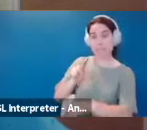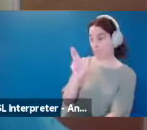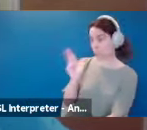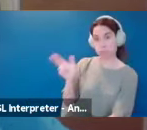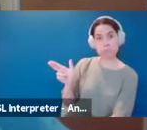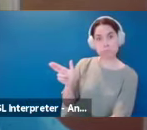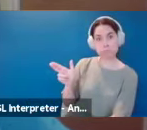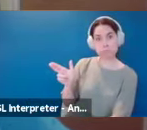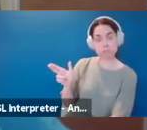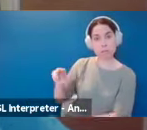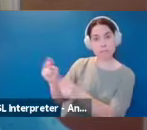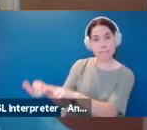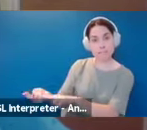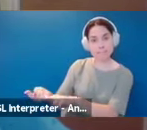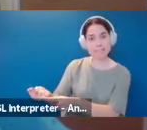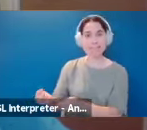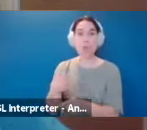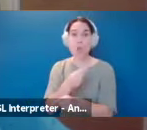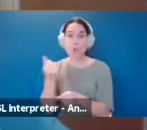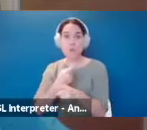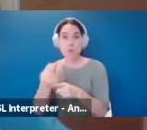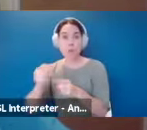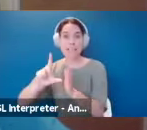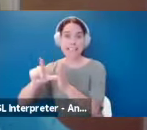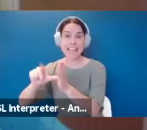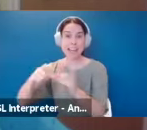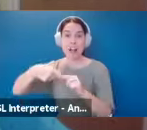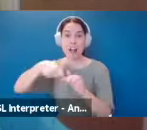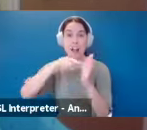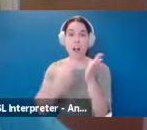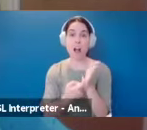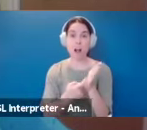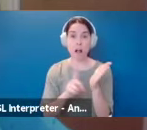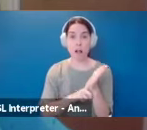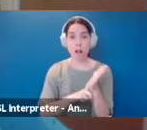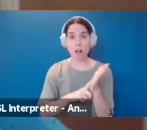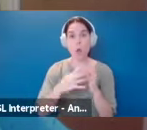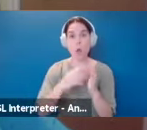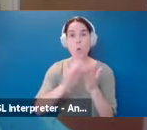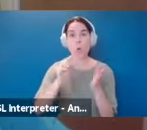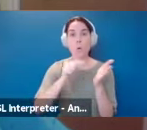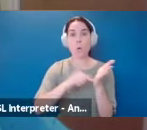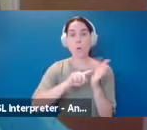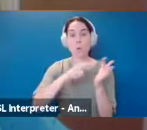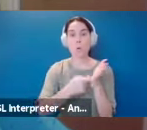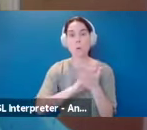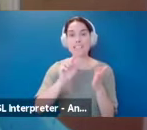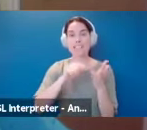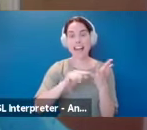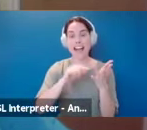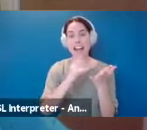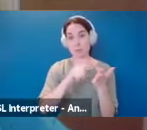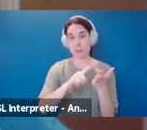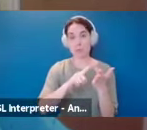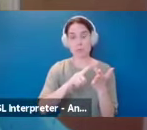days later, Kyle Rittenhouse, a 17-year-old white kid walking around with an AK-47 and